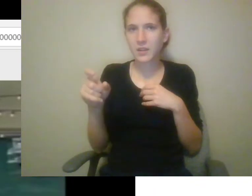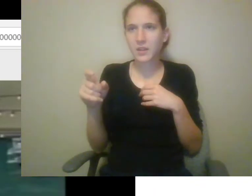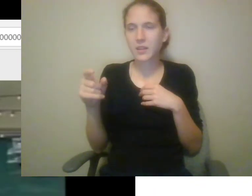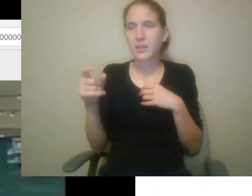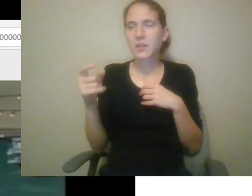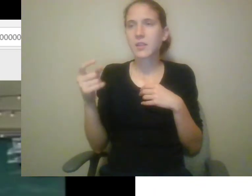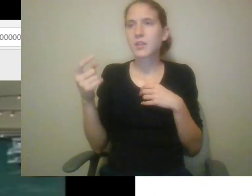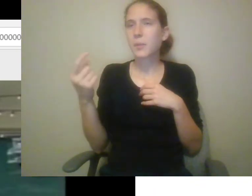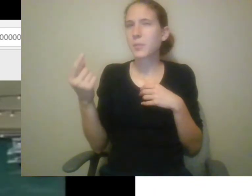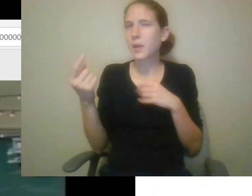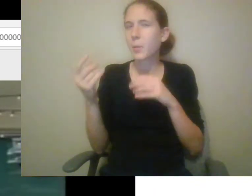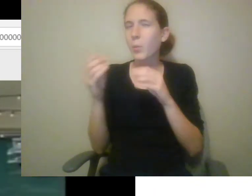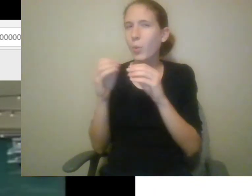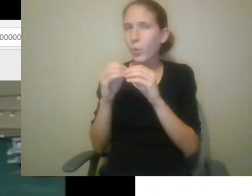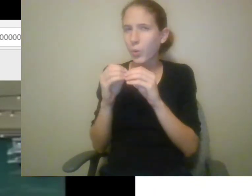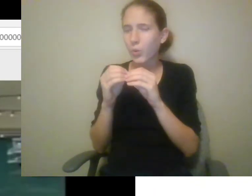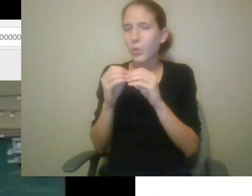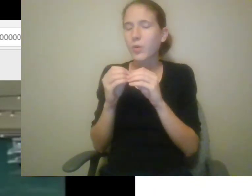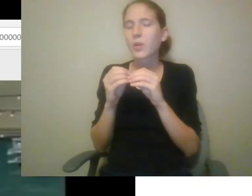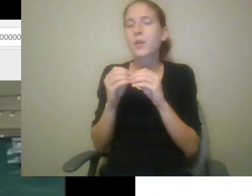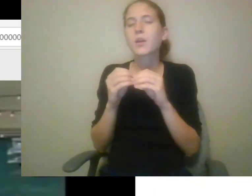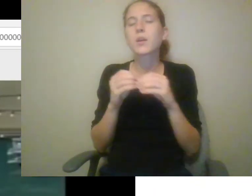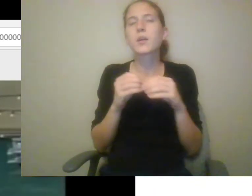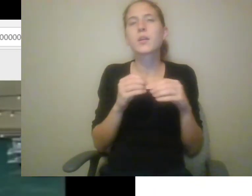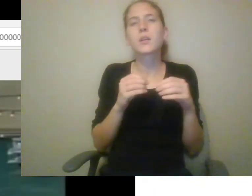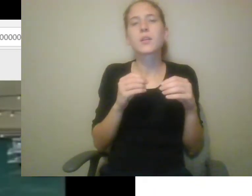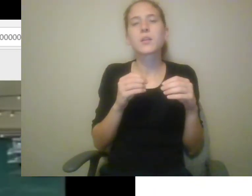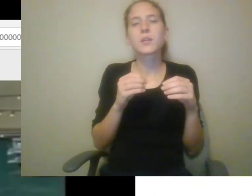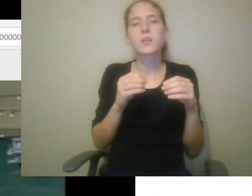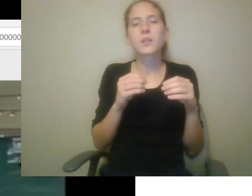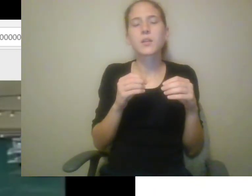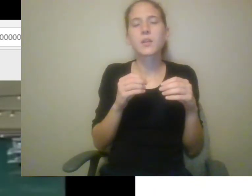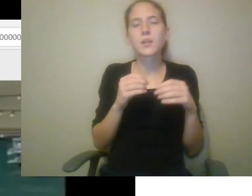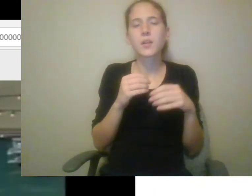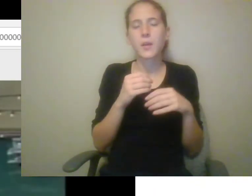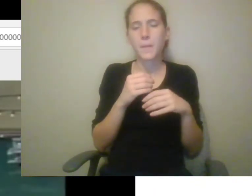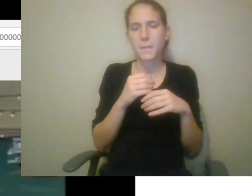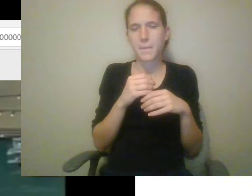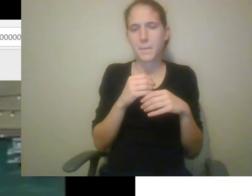Diffusion works with everything, but osmosis is different. I'm going to show you. Osmosis,